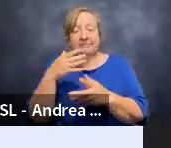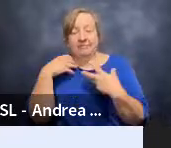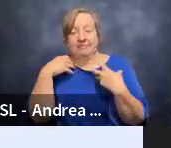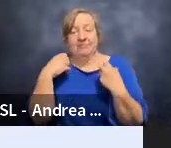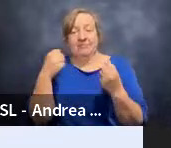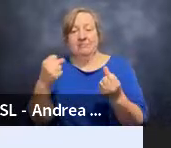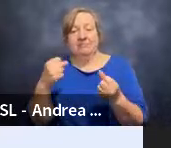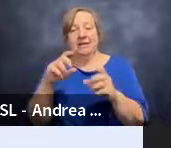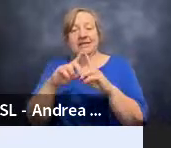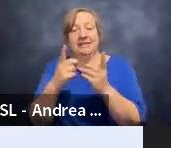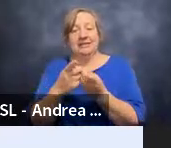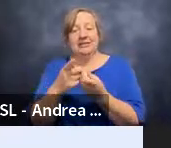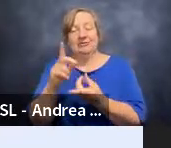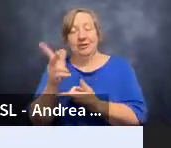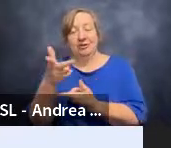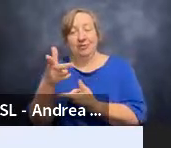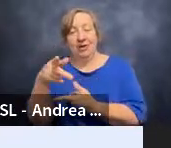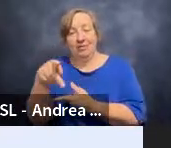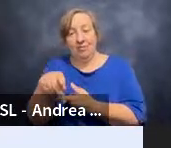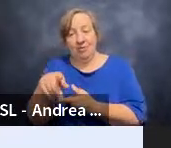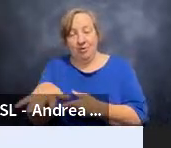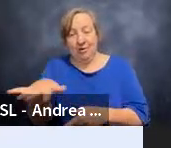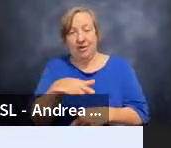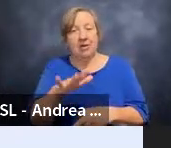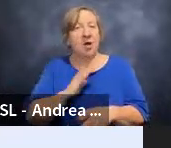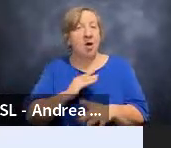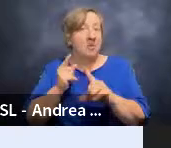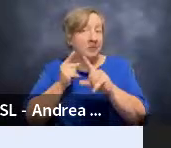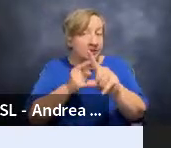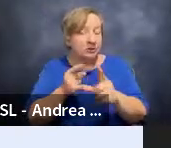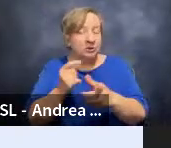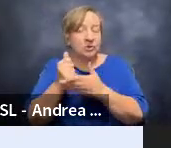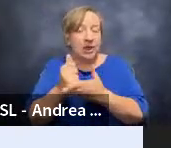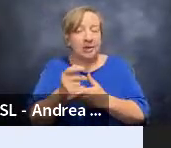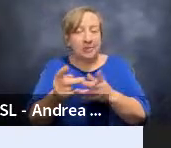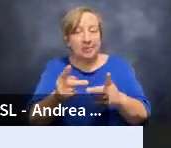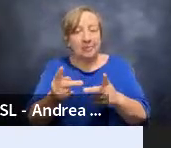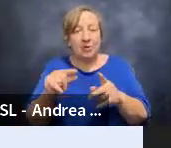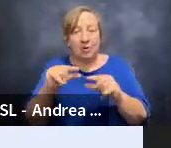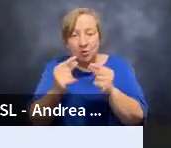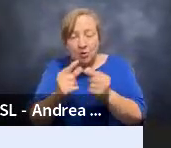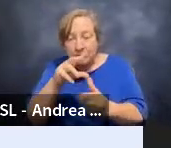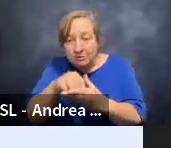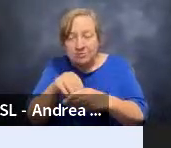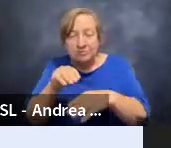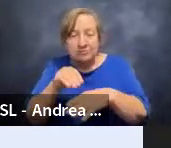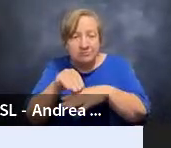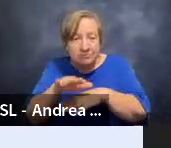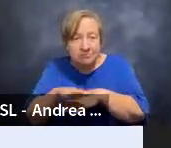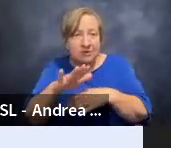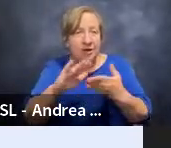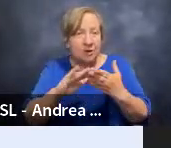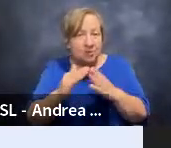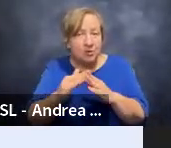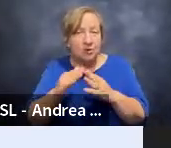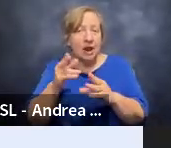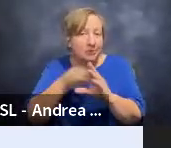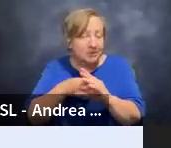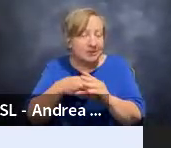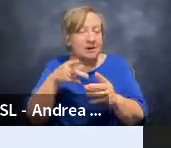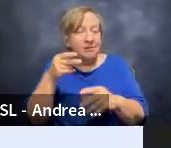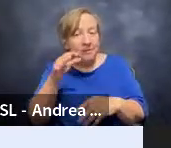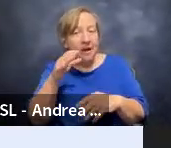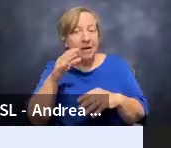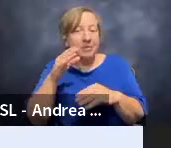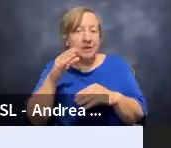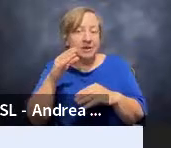District 3. So our mission is to help people and have groups engaged in shaping their community and participate in public processes, such as the Interstate